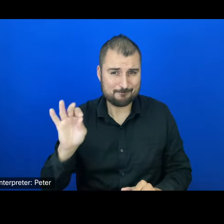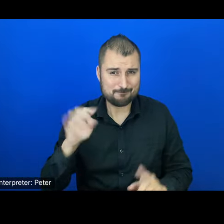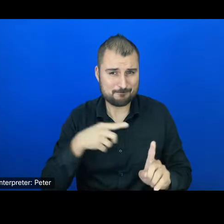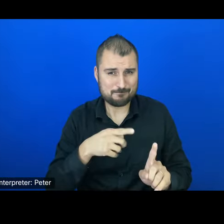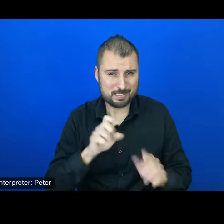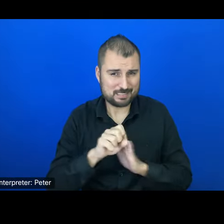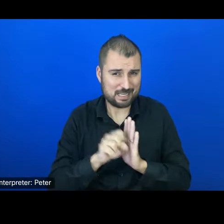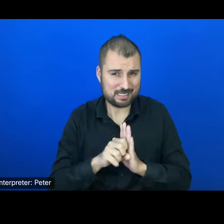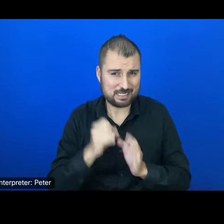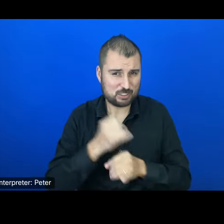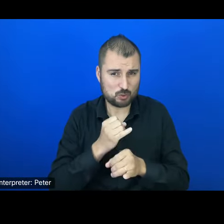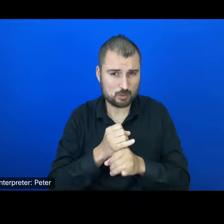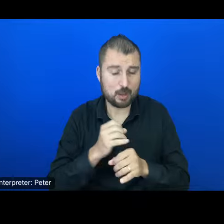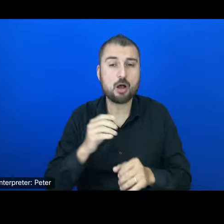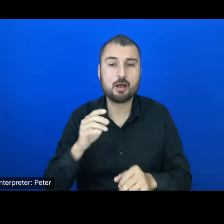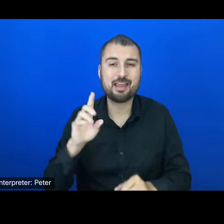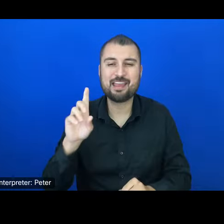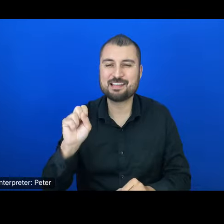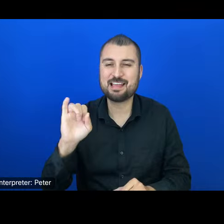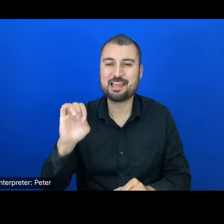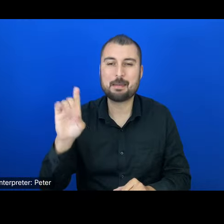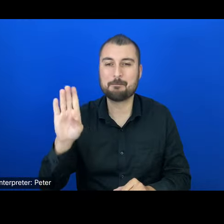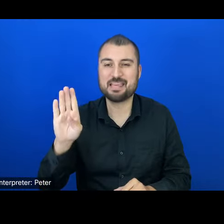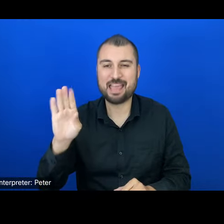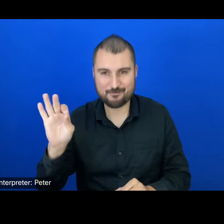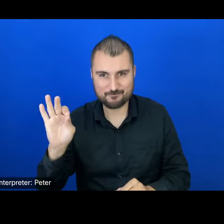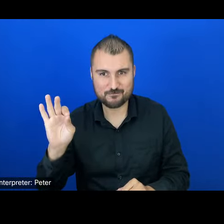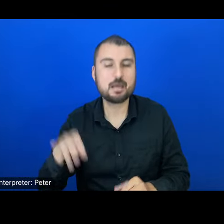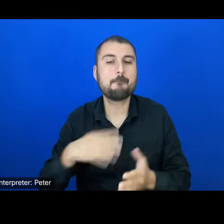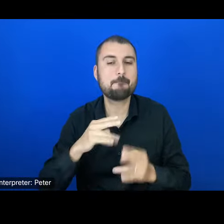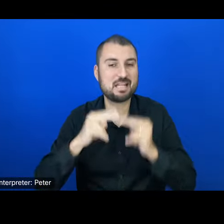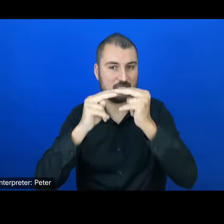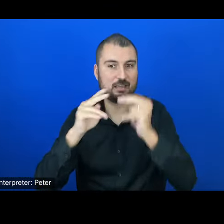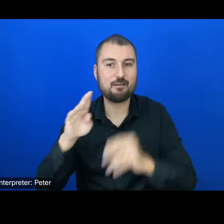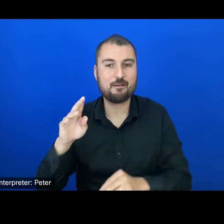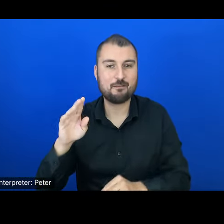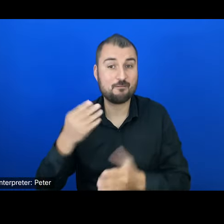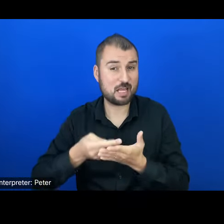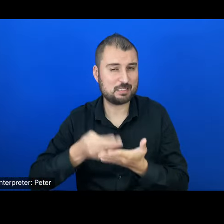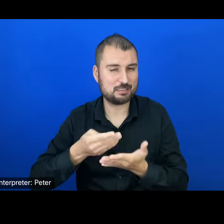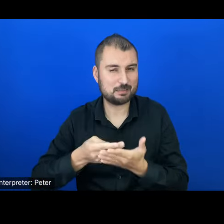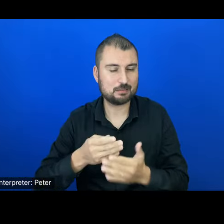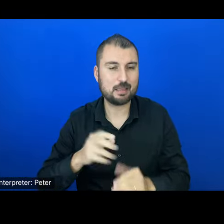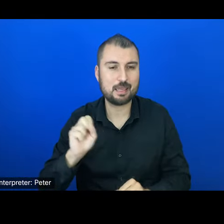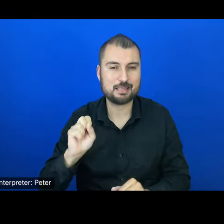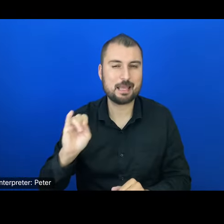State Institutional Building Funds. So is there